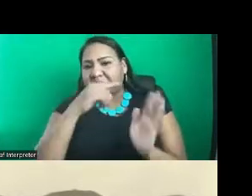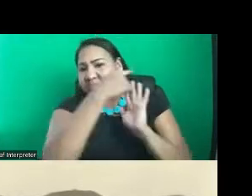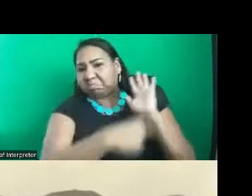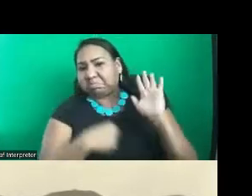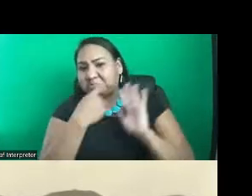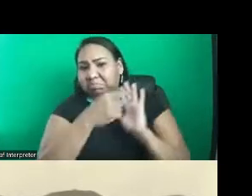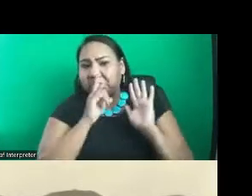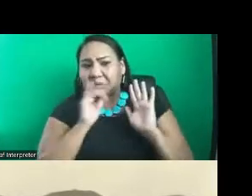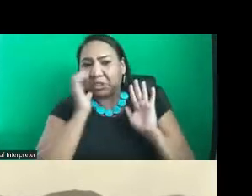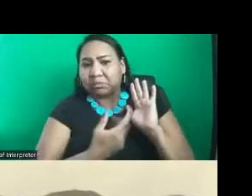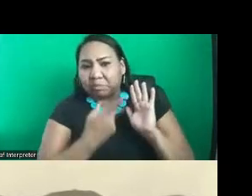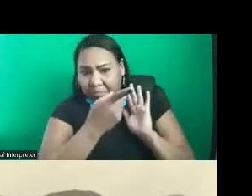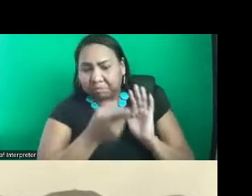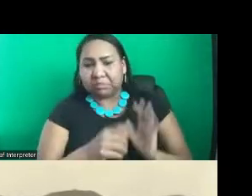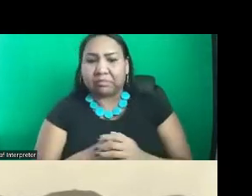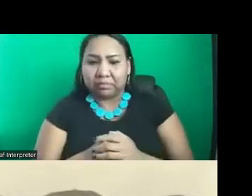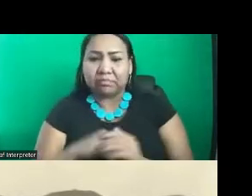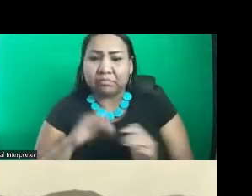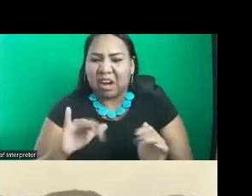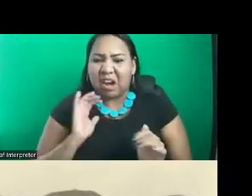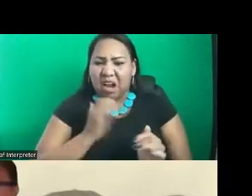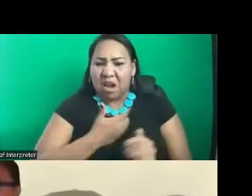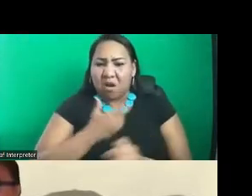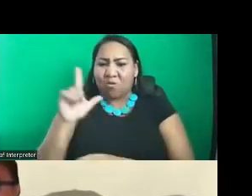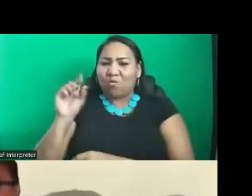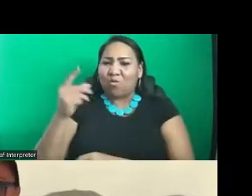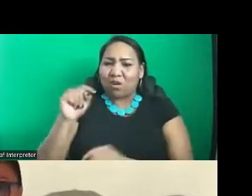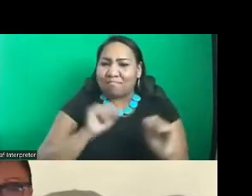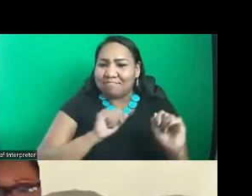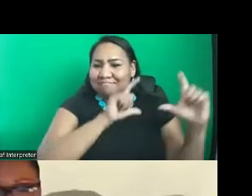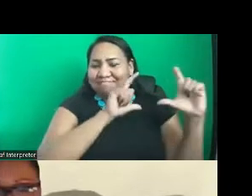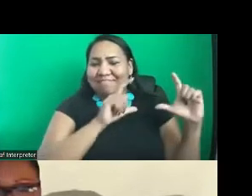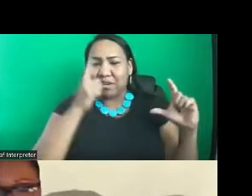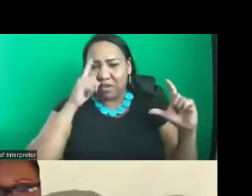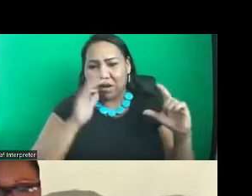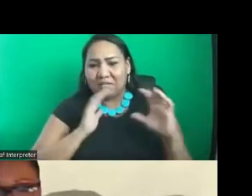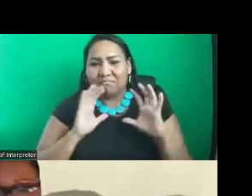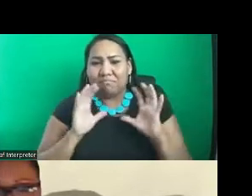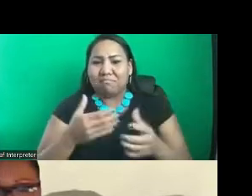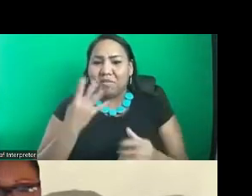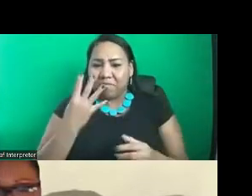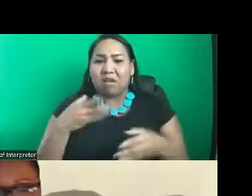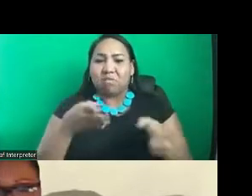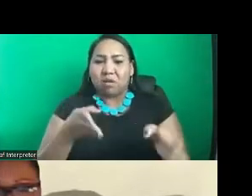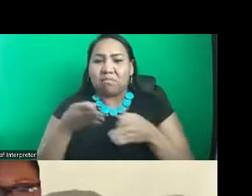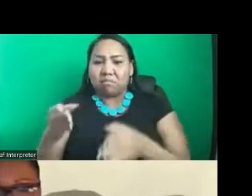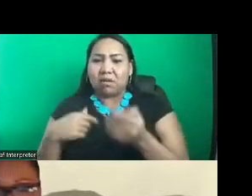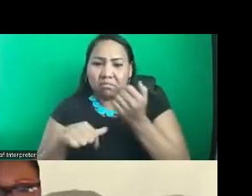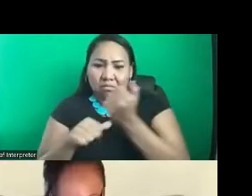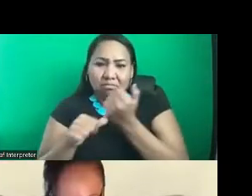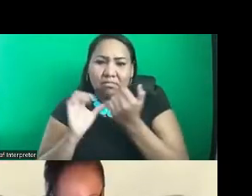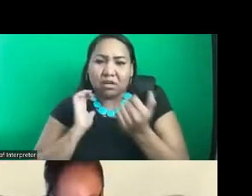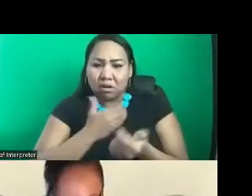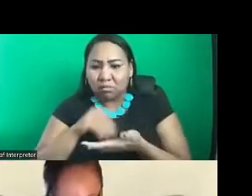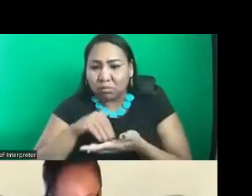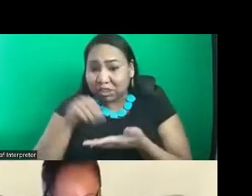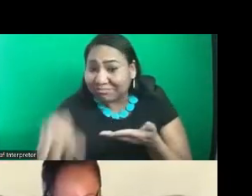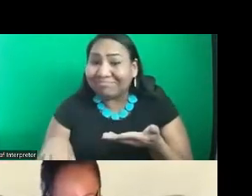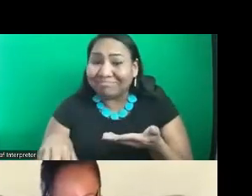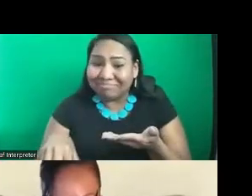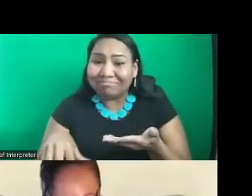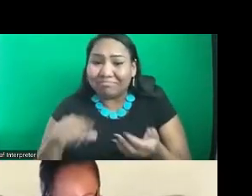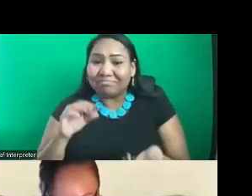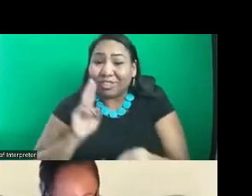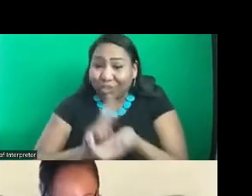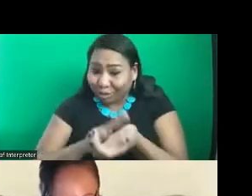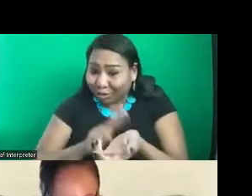This is our logo. It's the 4 ways that we assist our student nurses. All of our students